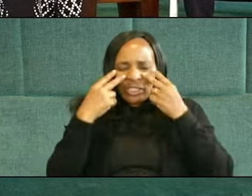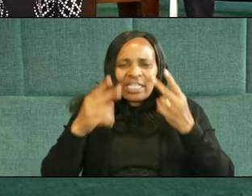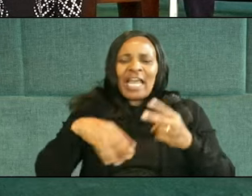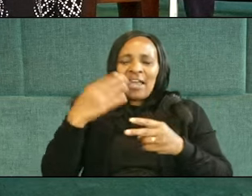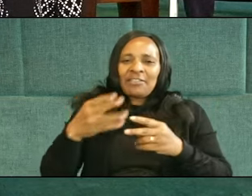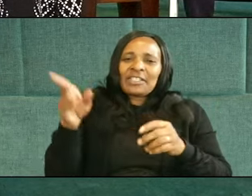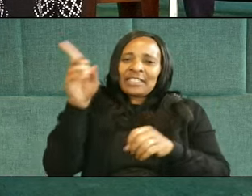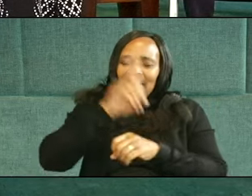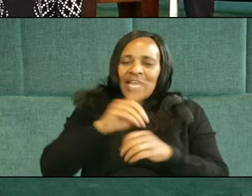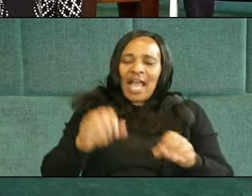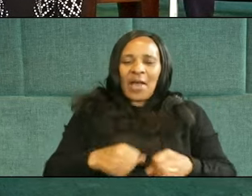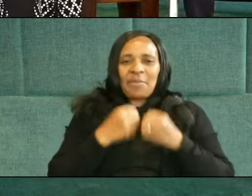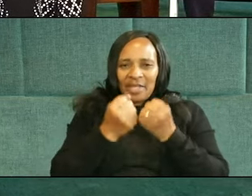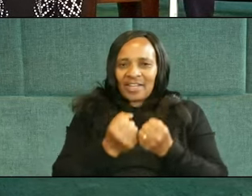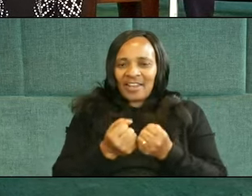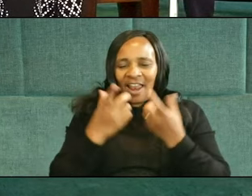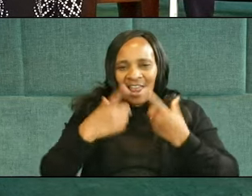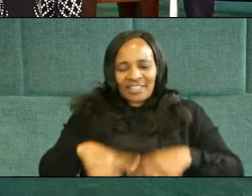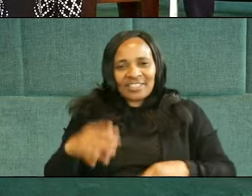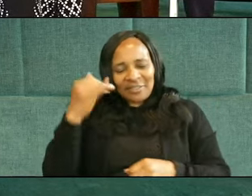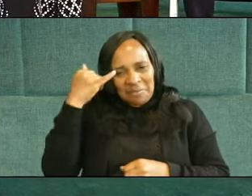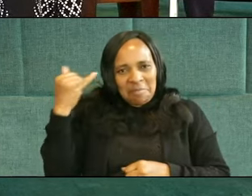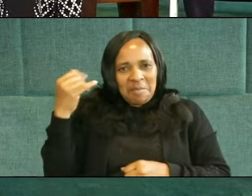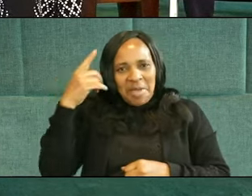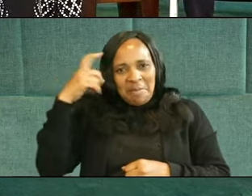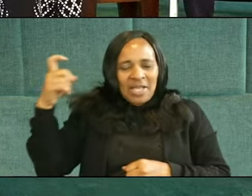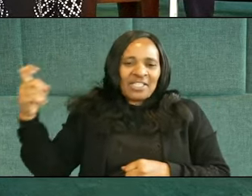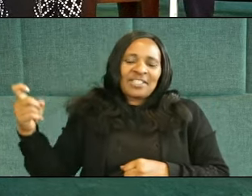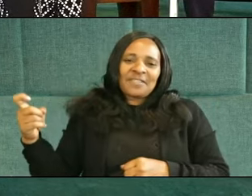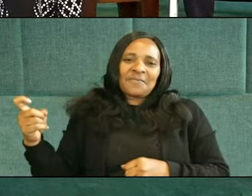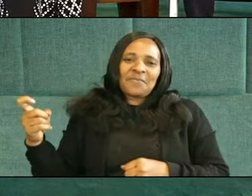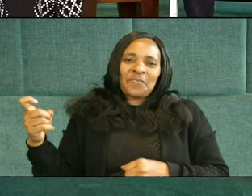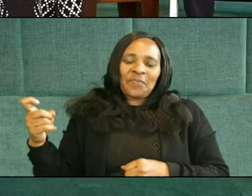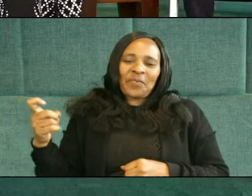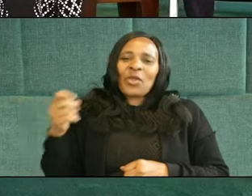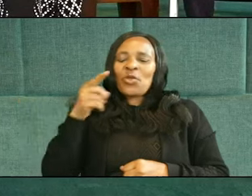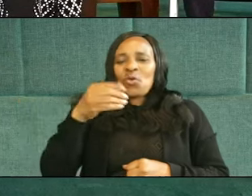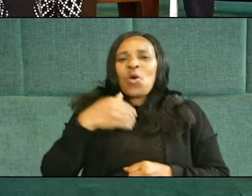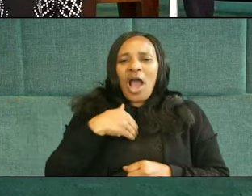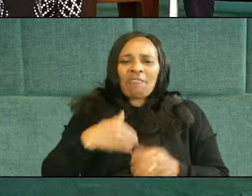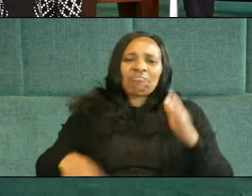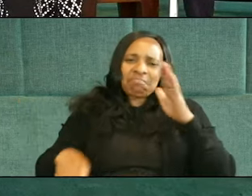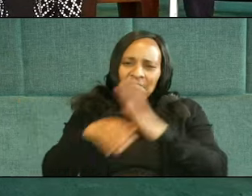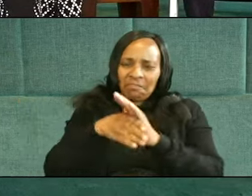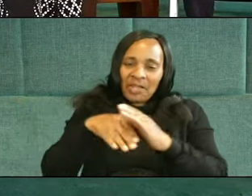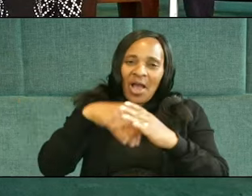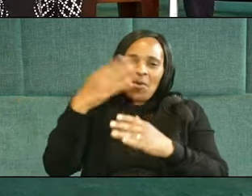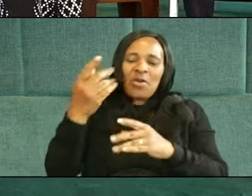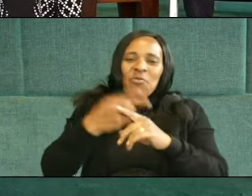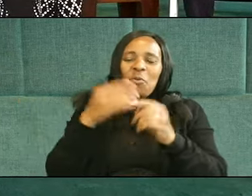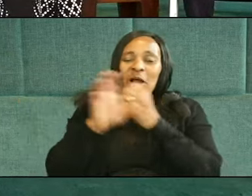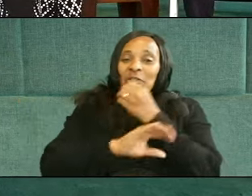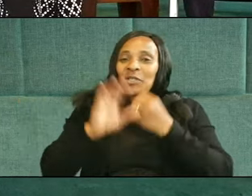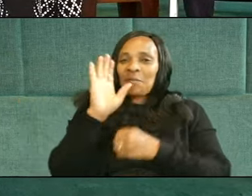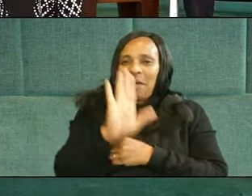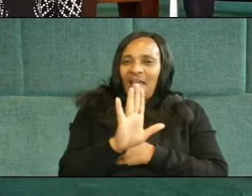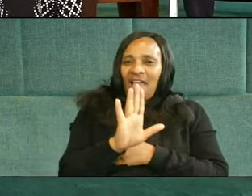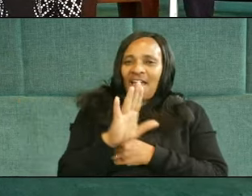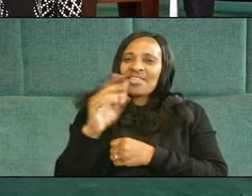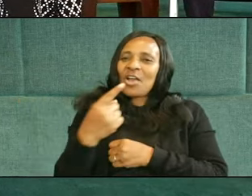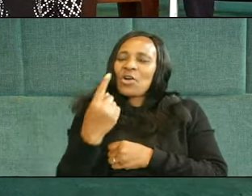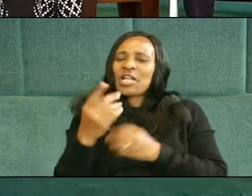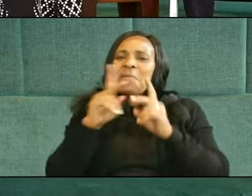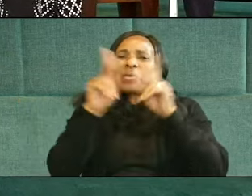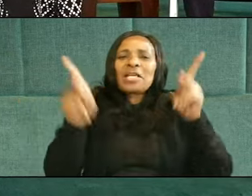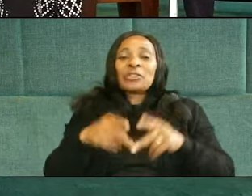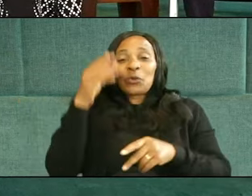having. Now, let's imagine, put yourself in David's shoes. You have been chased away from your country, the only place you know